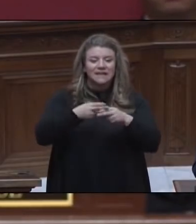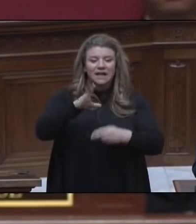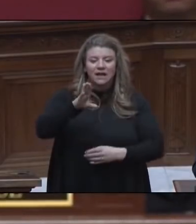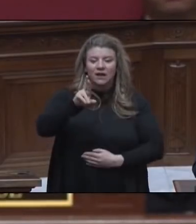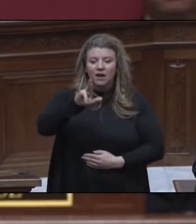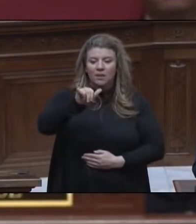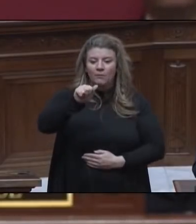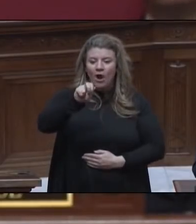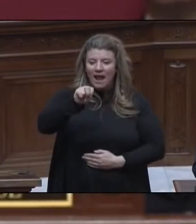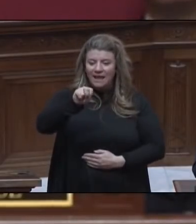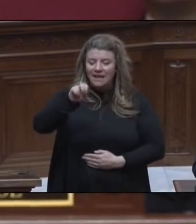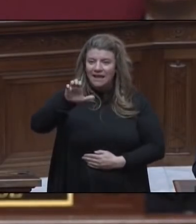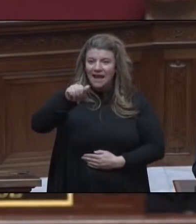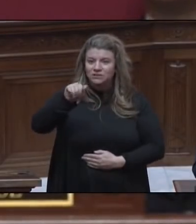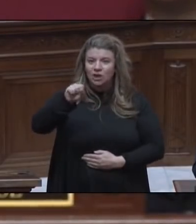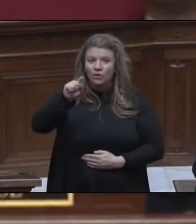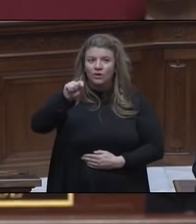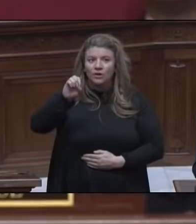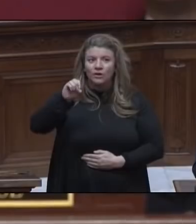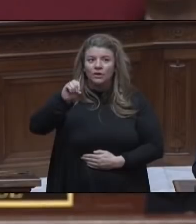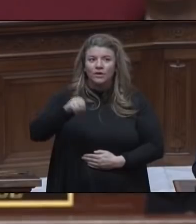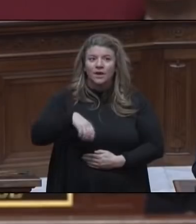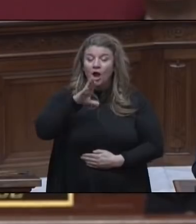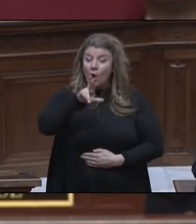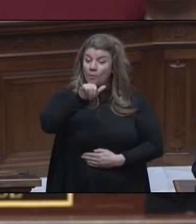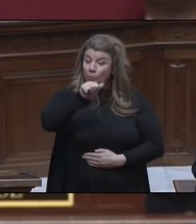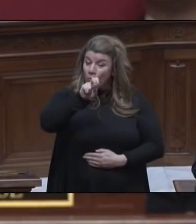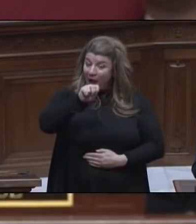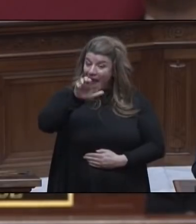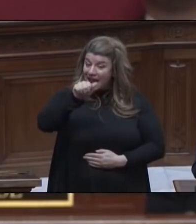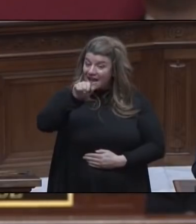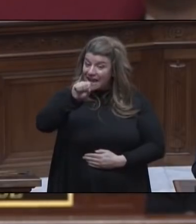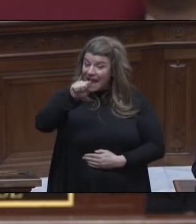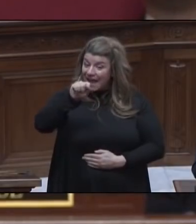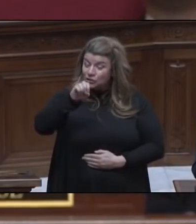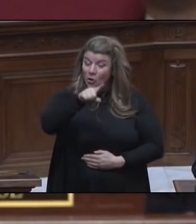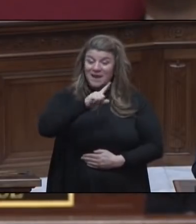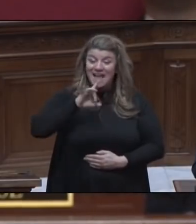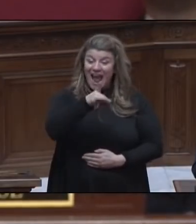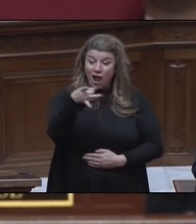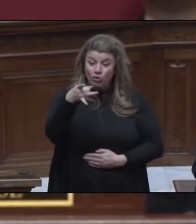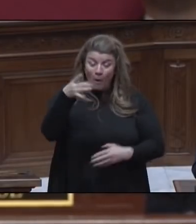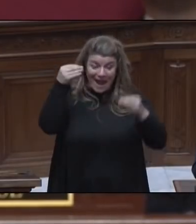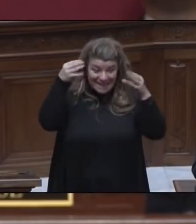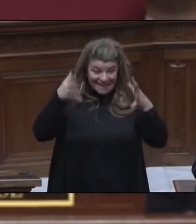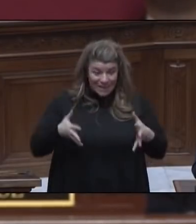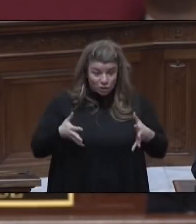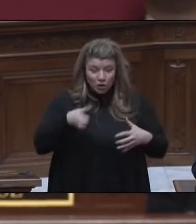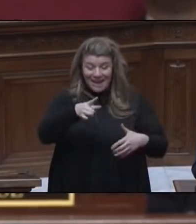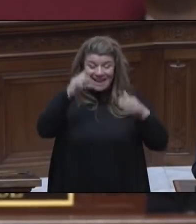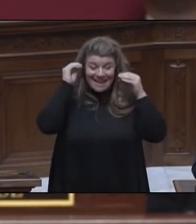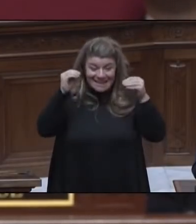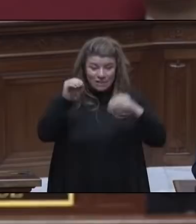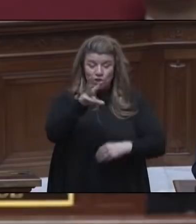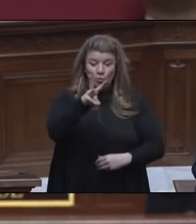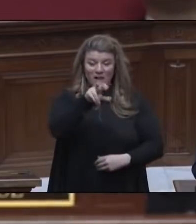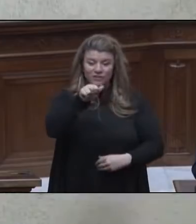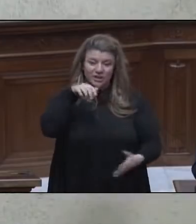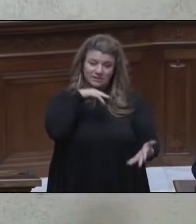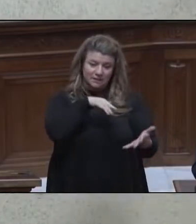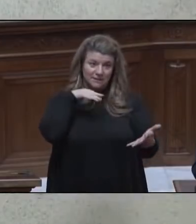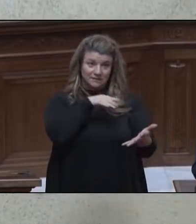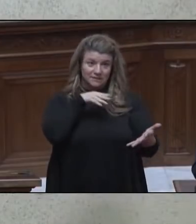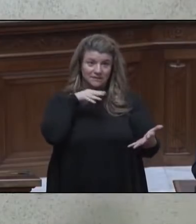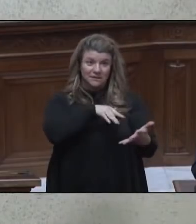Brian Casto. Brian is an 8th grade teacher that teaches West Virginia